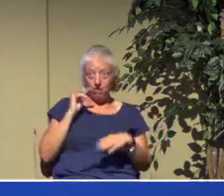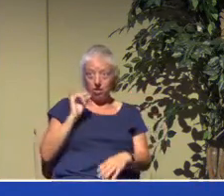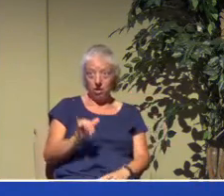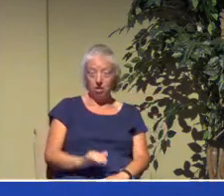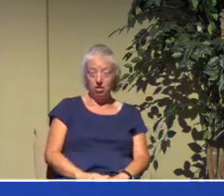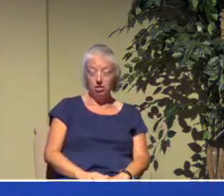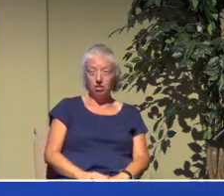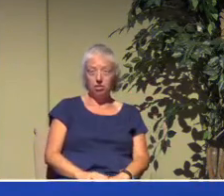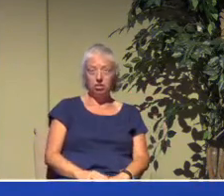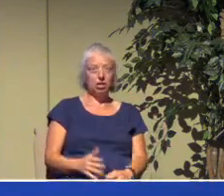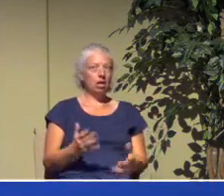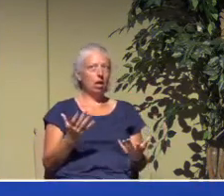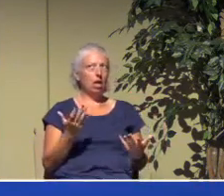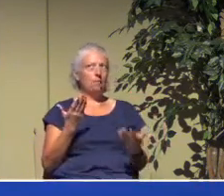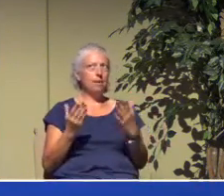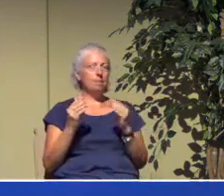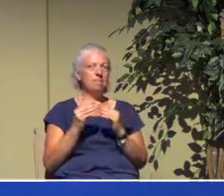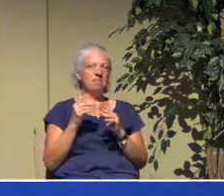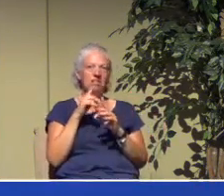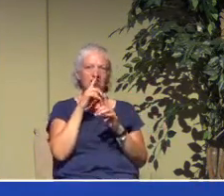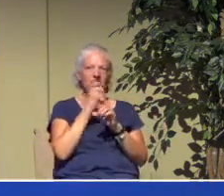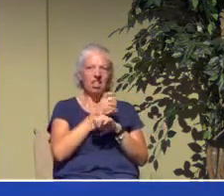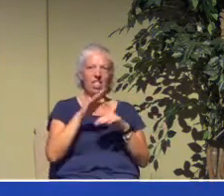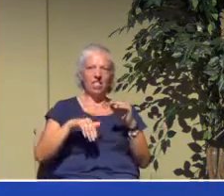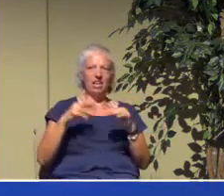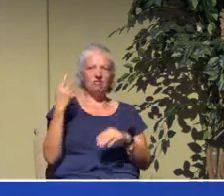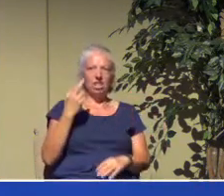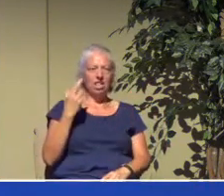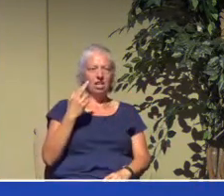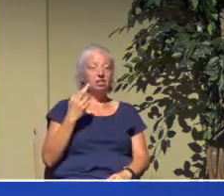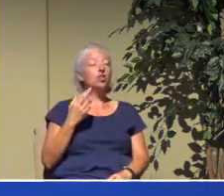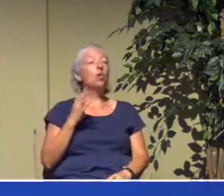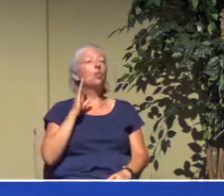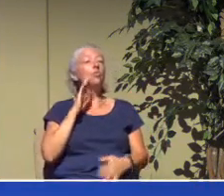That can be a little harder than we realize. Now, we're going to watch a video clip